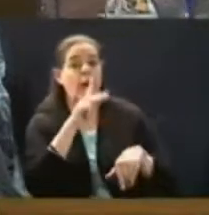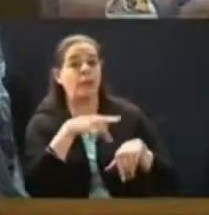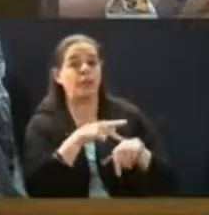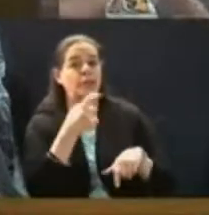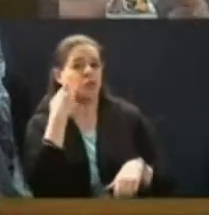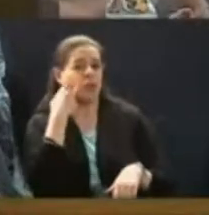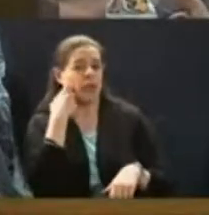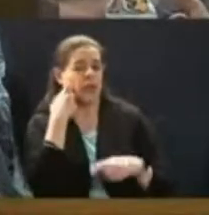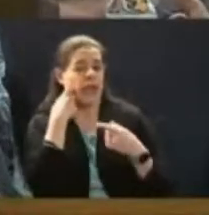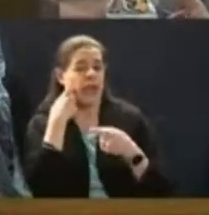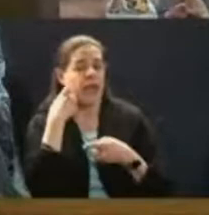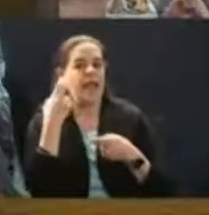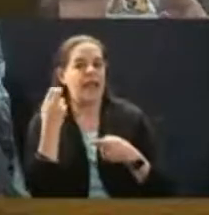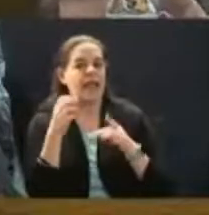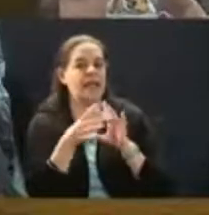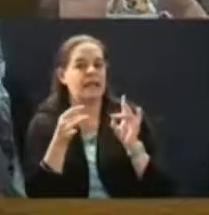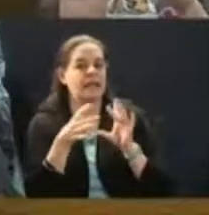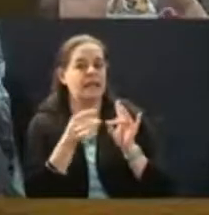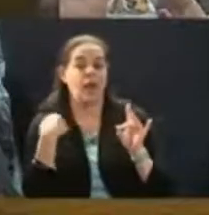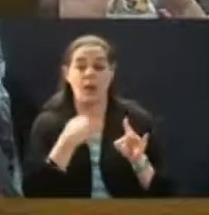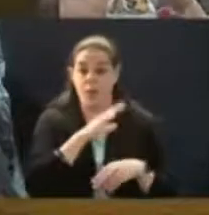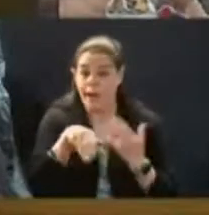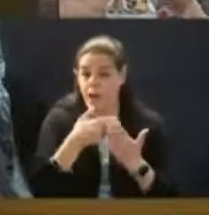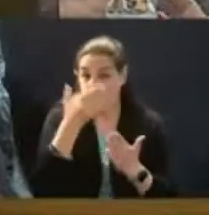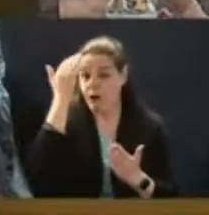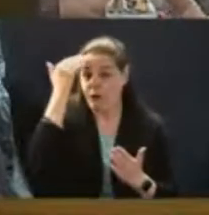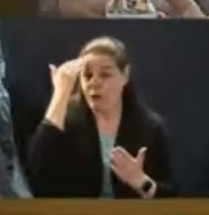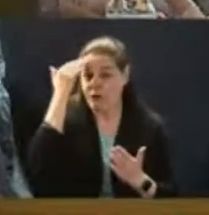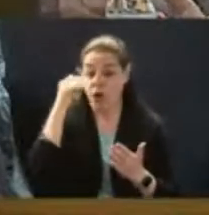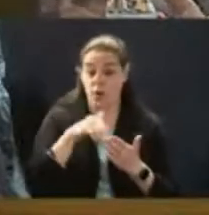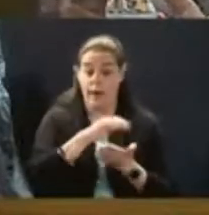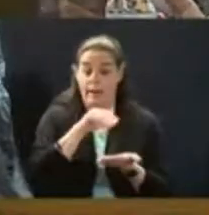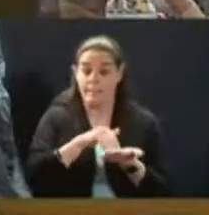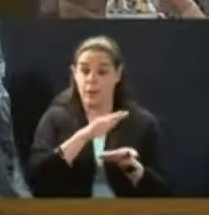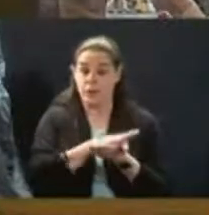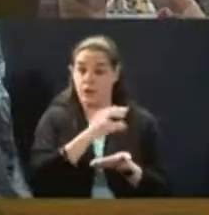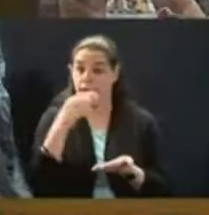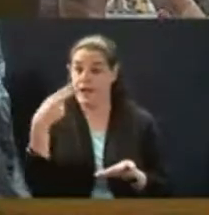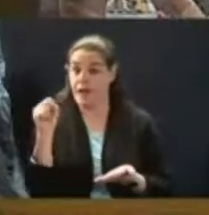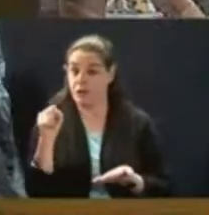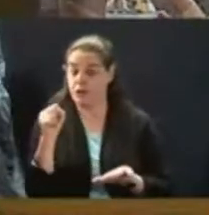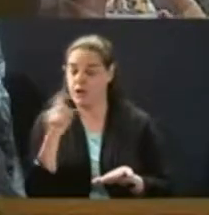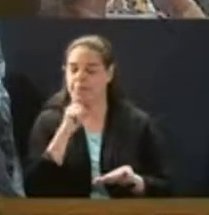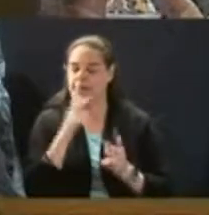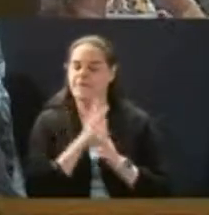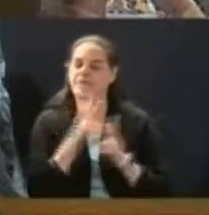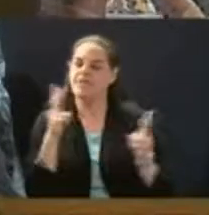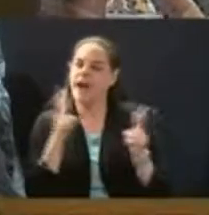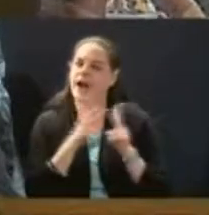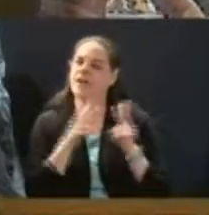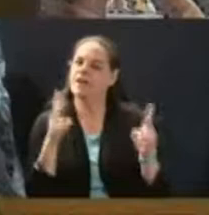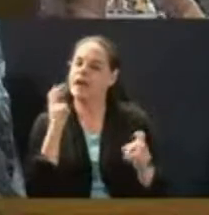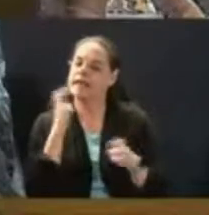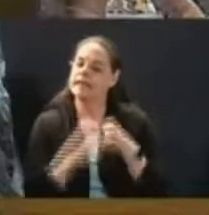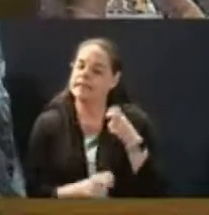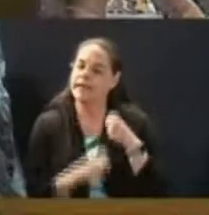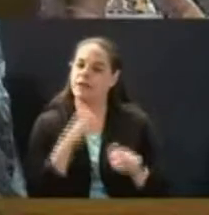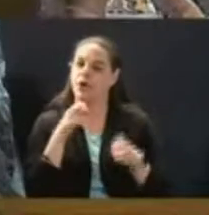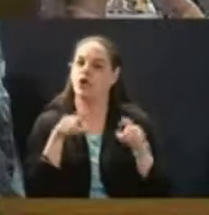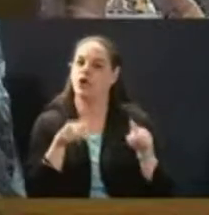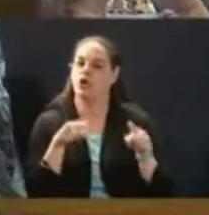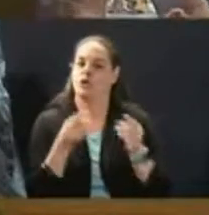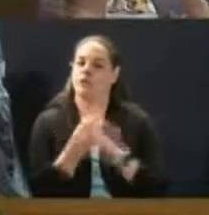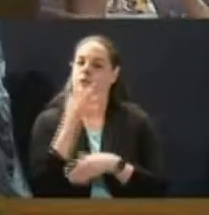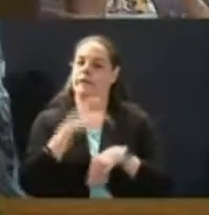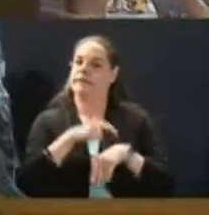He said, and we all know that in middle and high school, it is very difficult the springtime of the